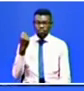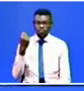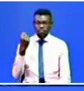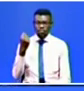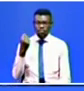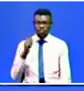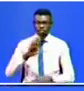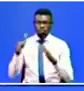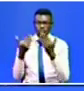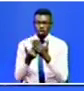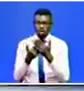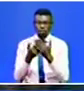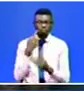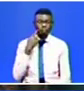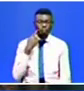25, total